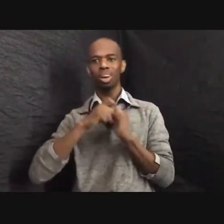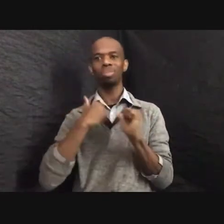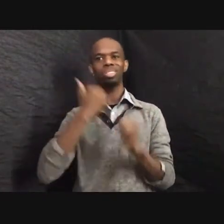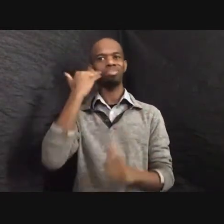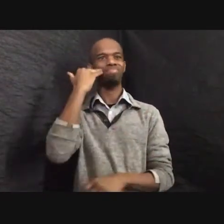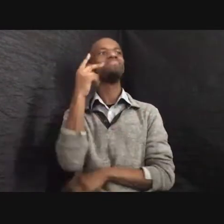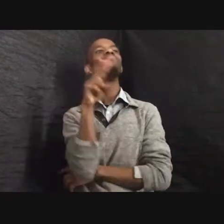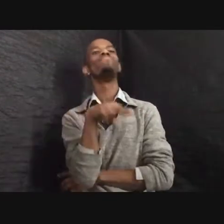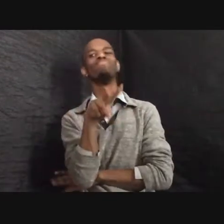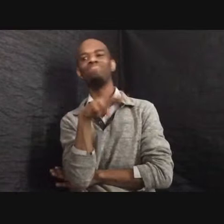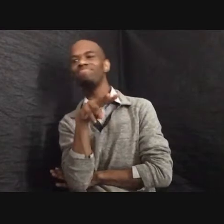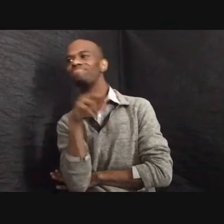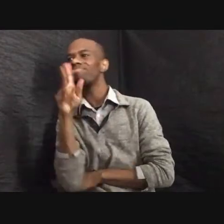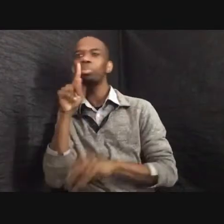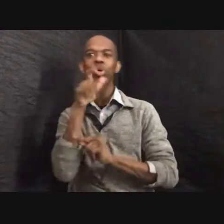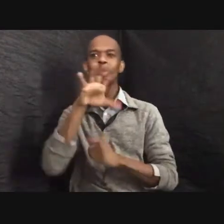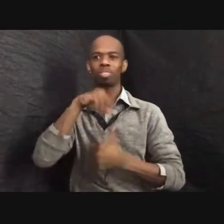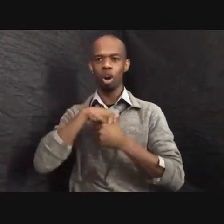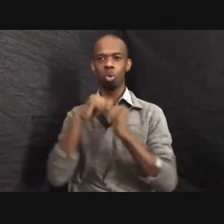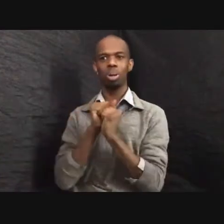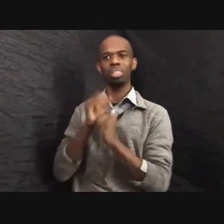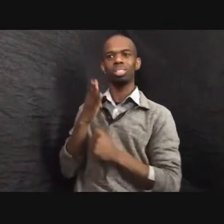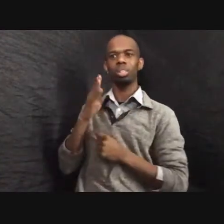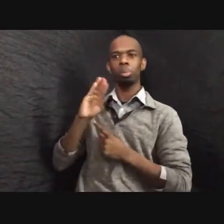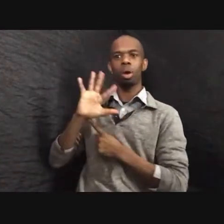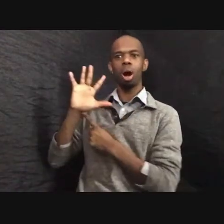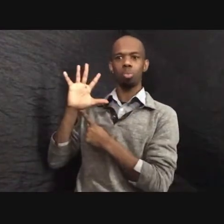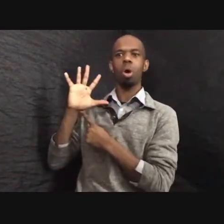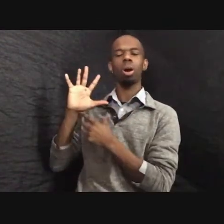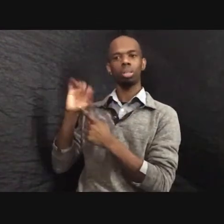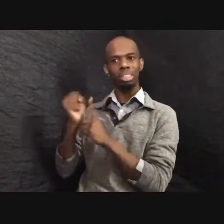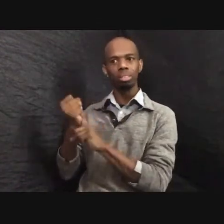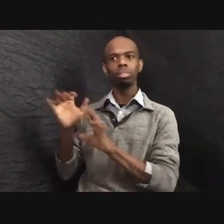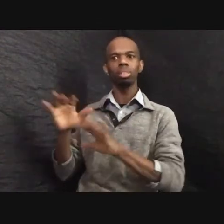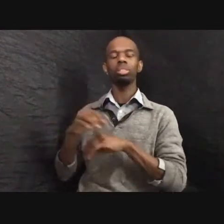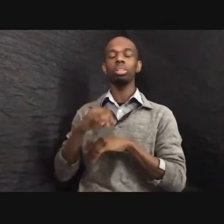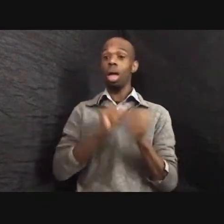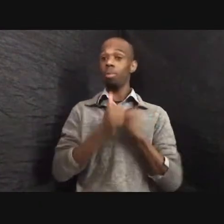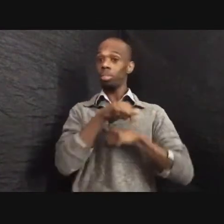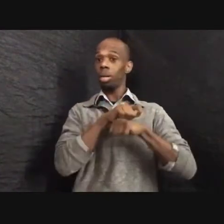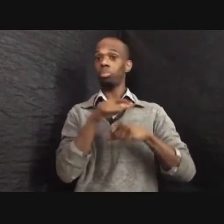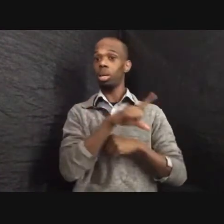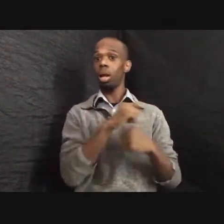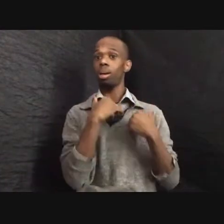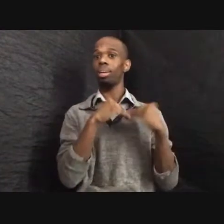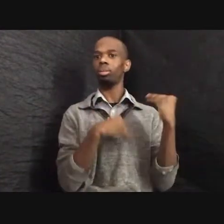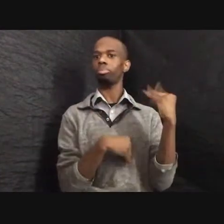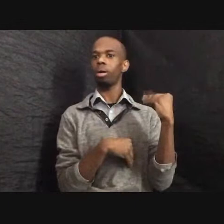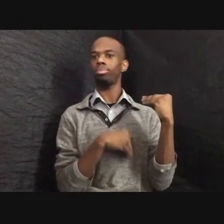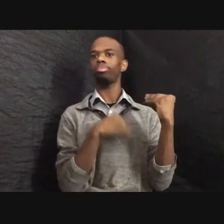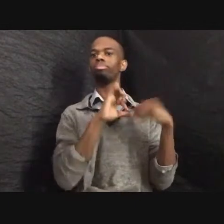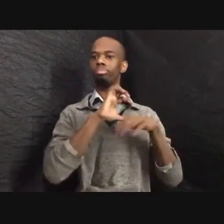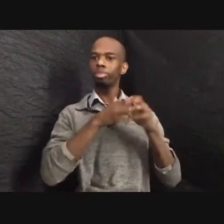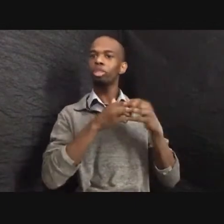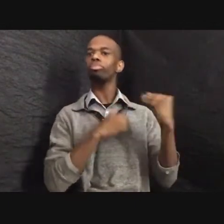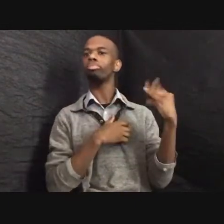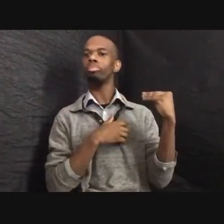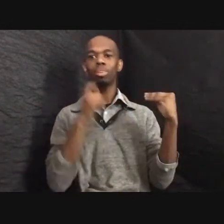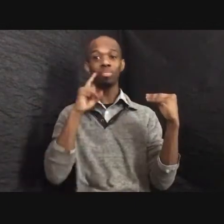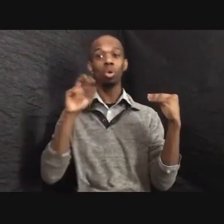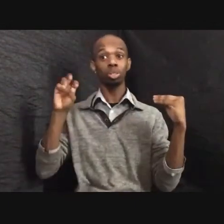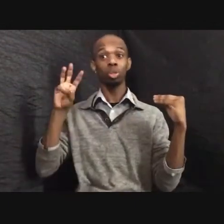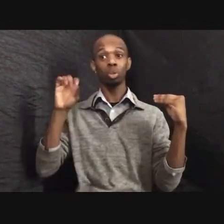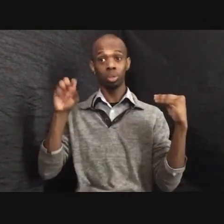because they were, every time they had a photo shoot or something like that, or some kind of live performance for Newsies, they send like 3 or 4 of us out